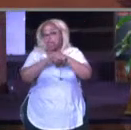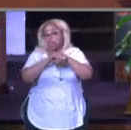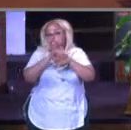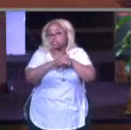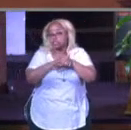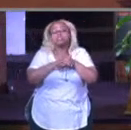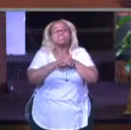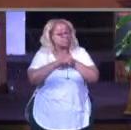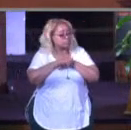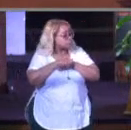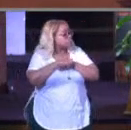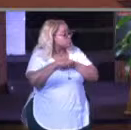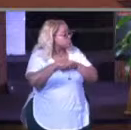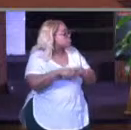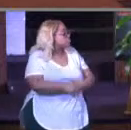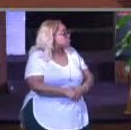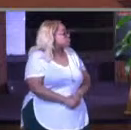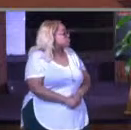English.